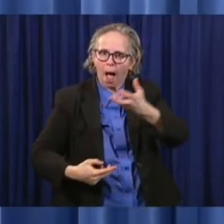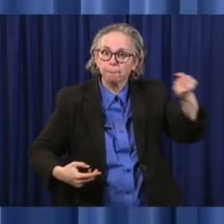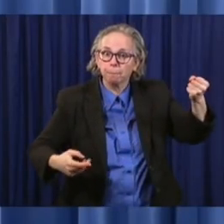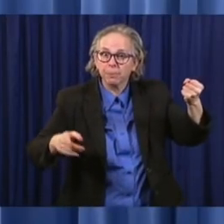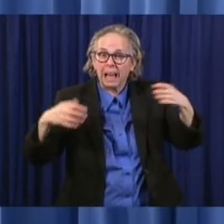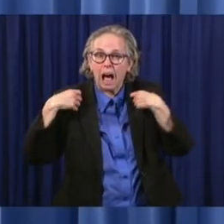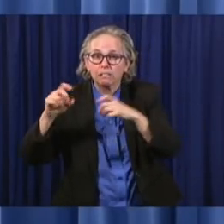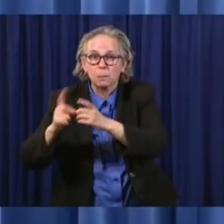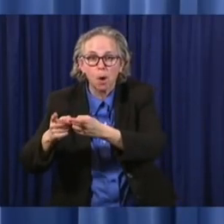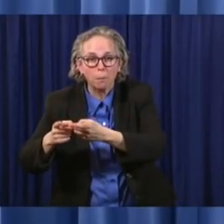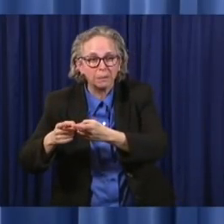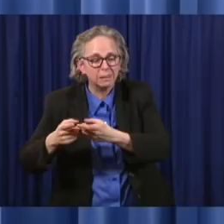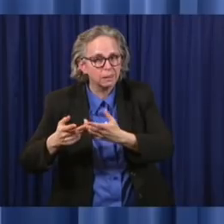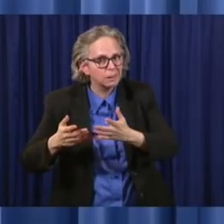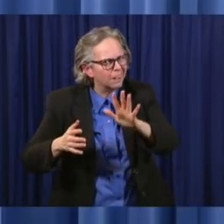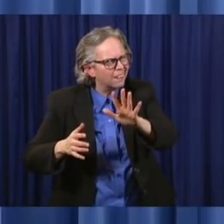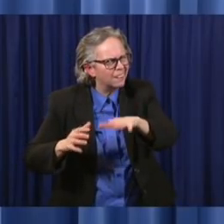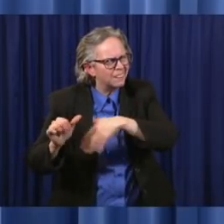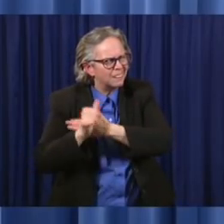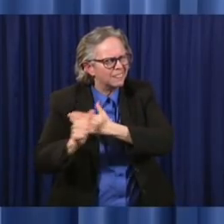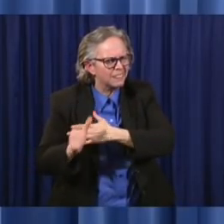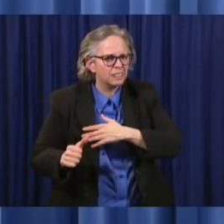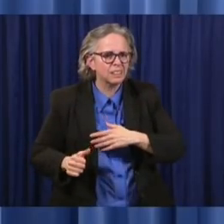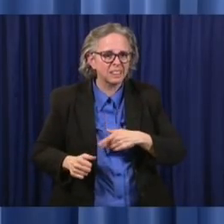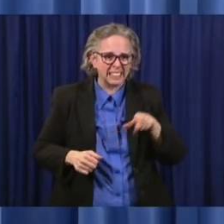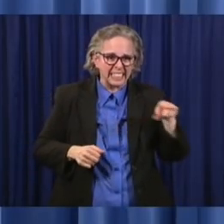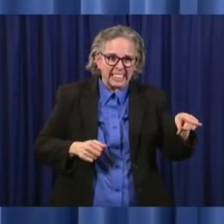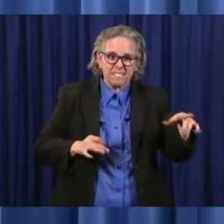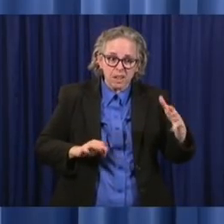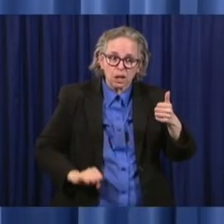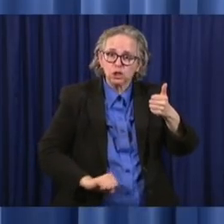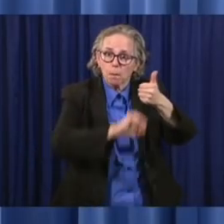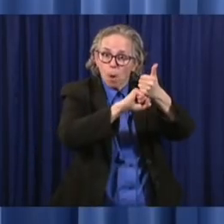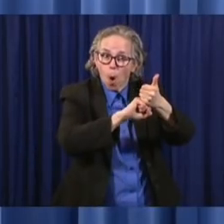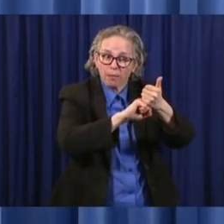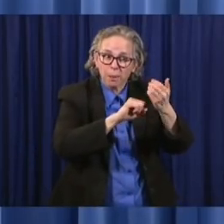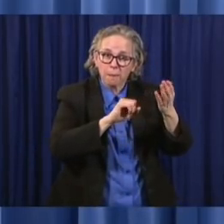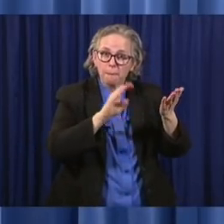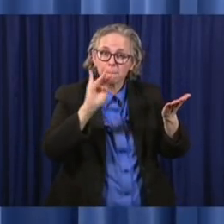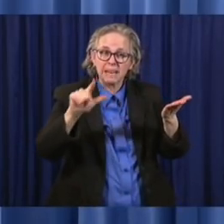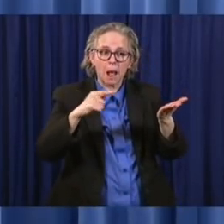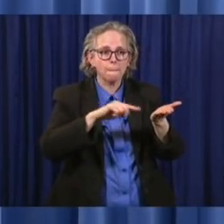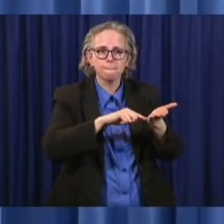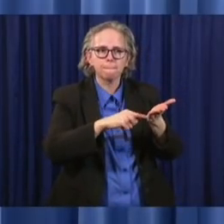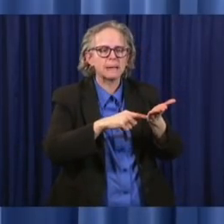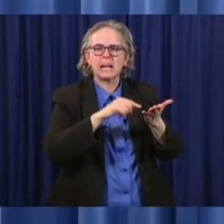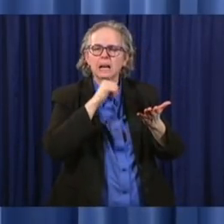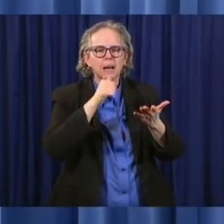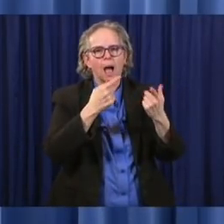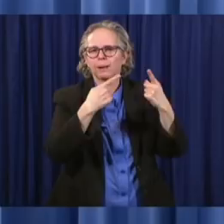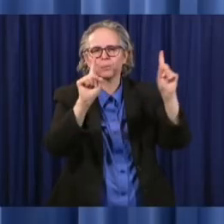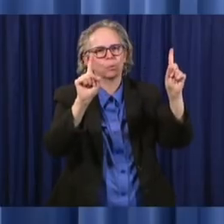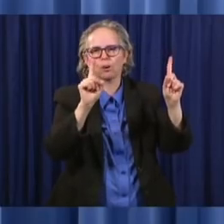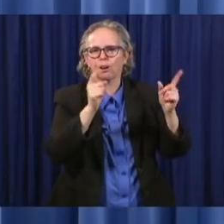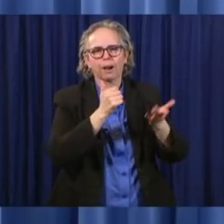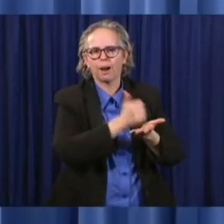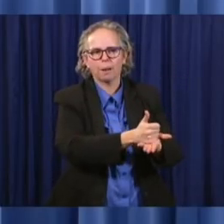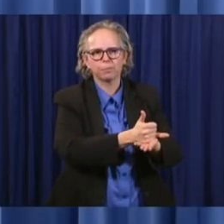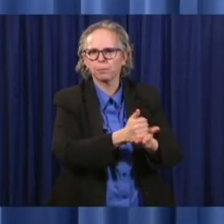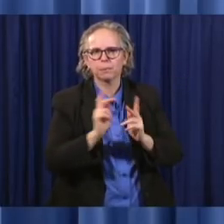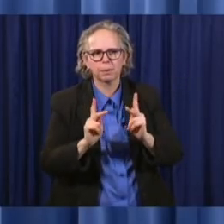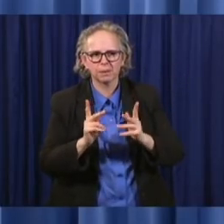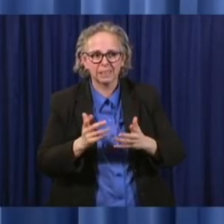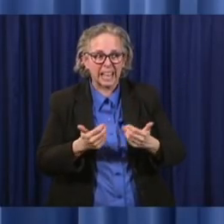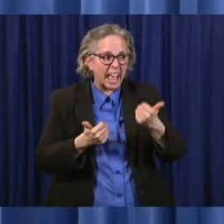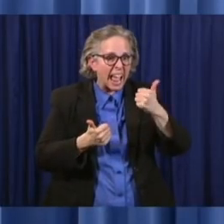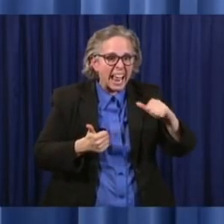not workable even if you would support the bill. It would say that anybody in the state of Ohio, anybody in the state of